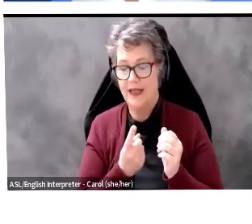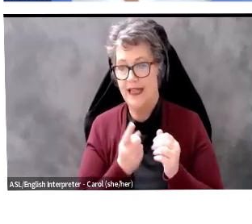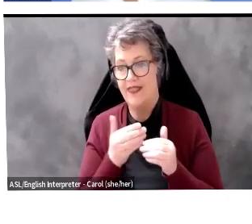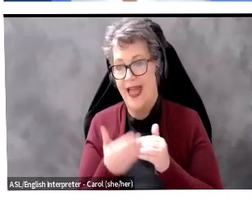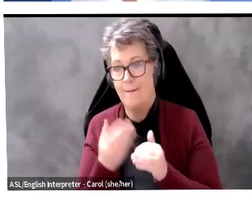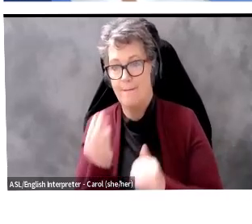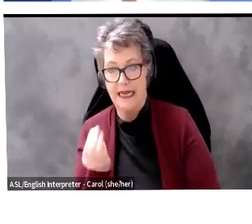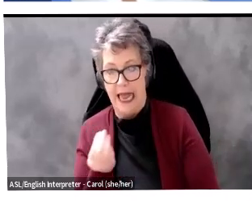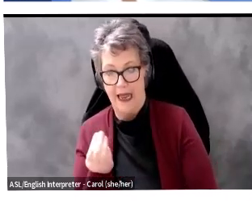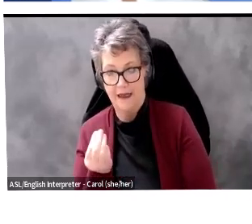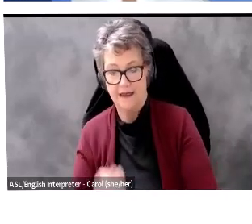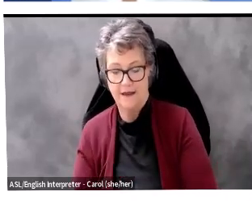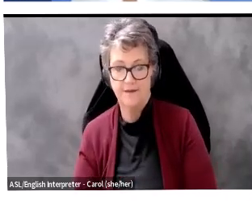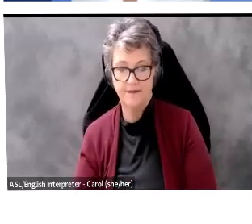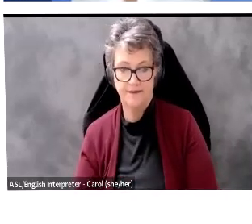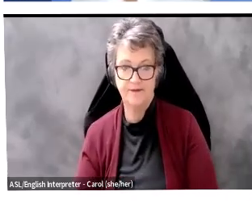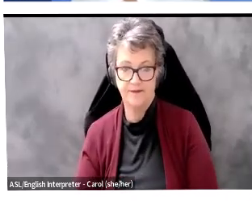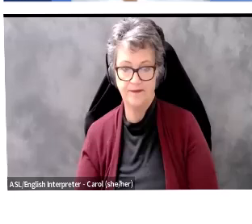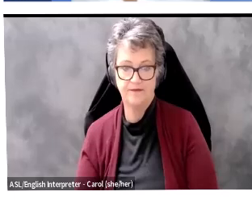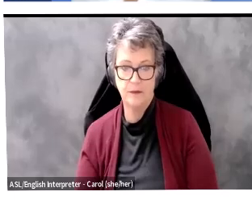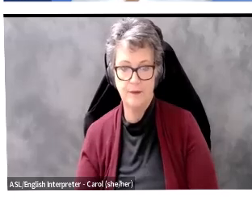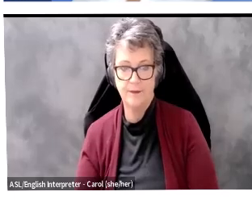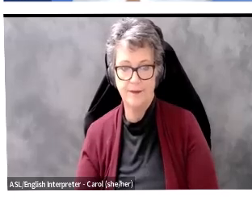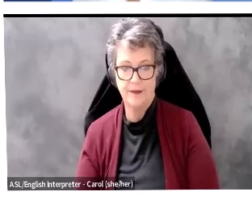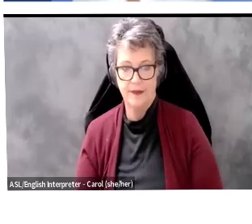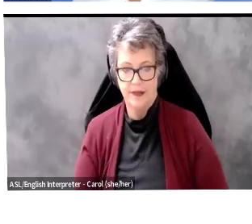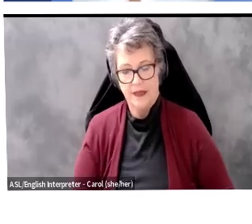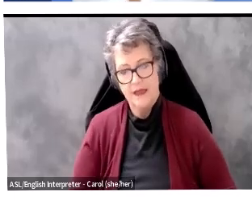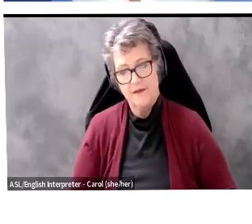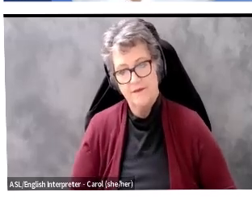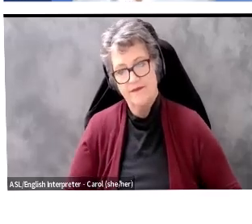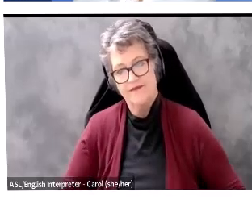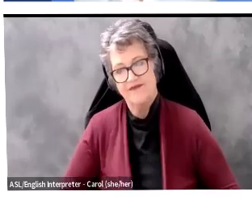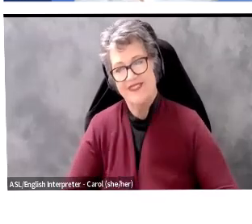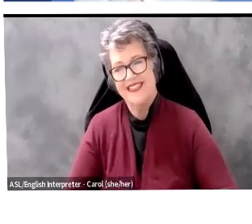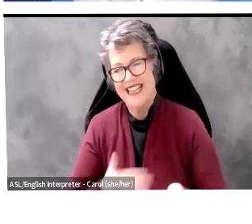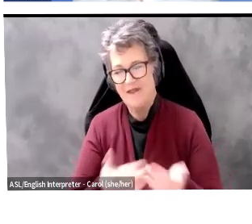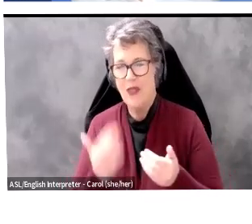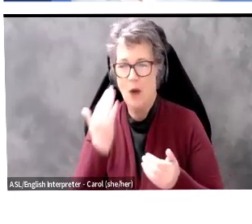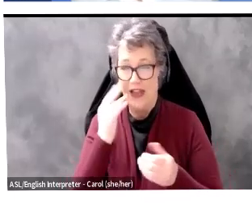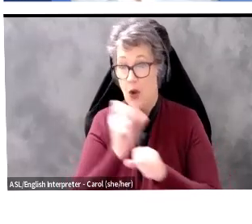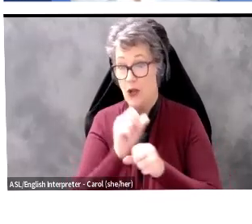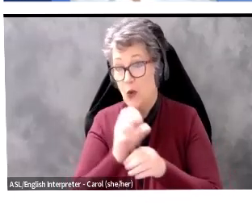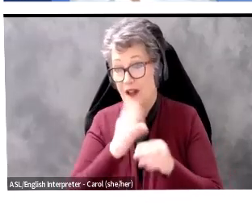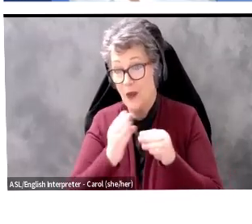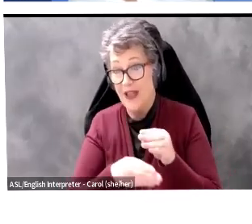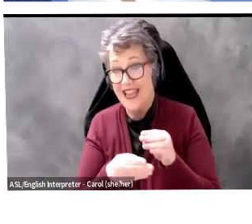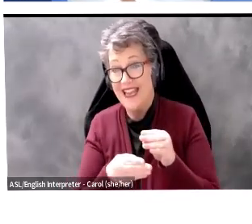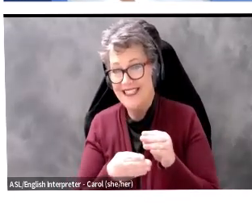following Monday. Okay, so we don't, even though I know you all work the weekends